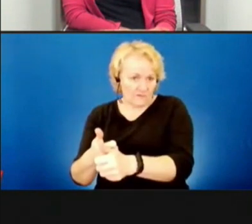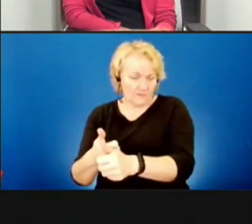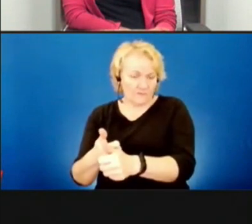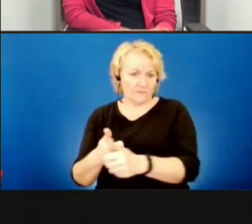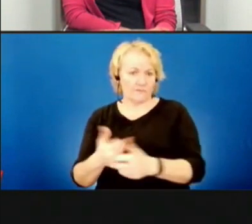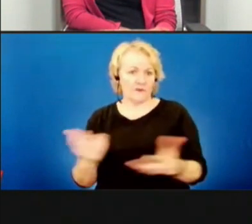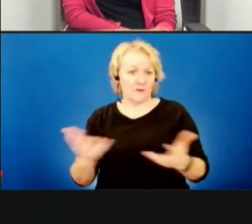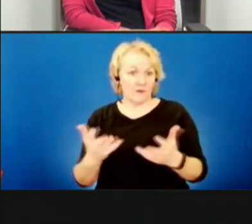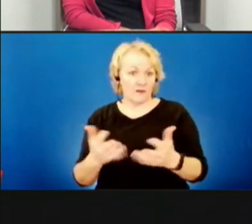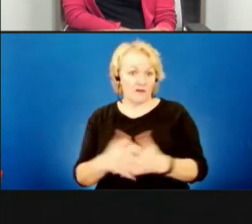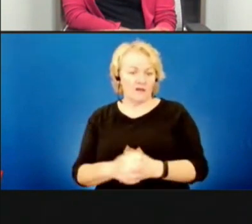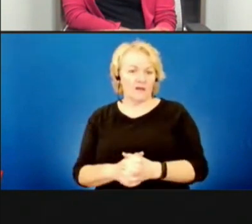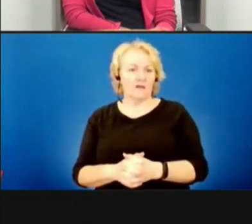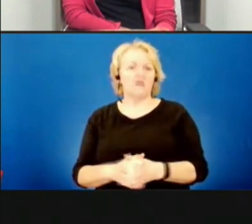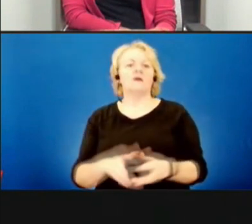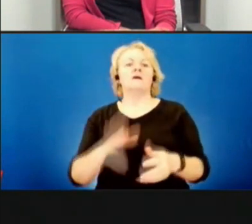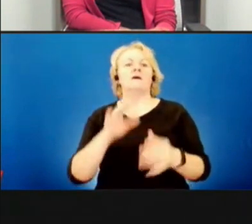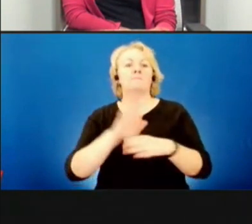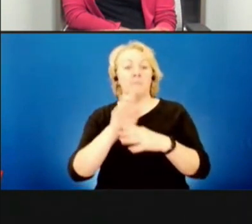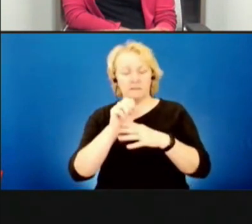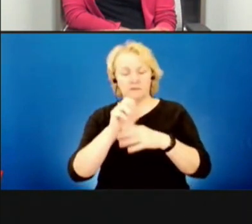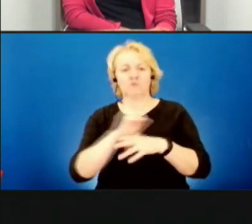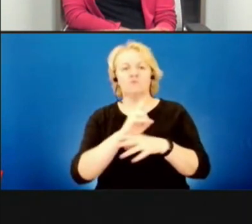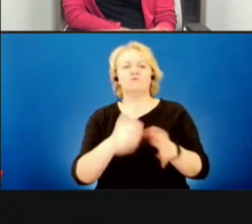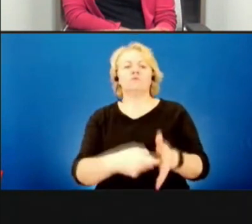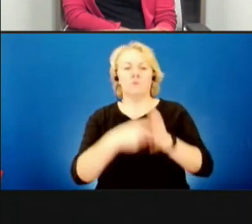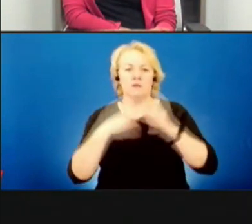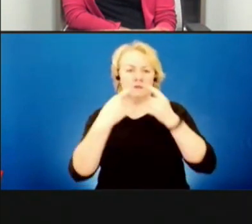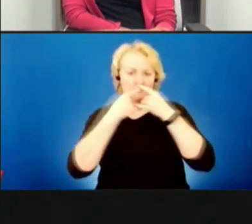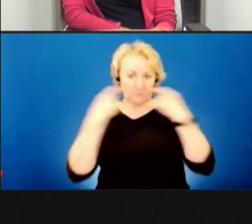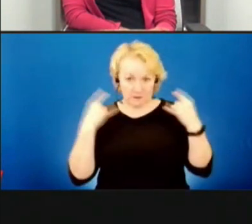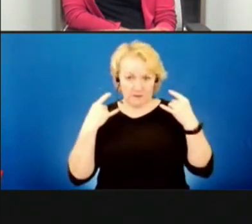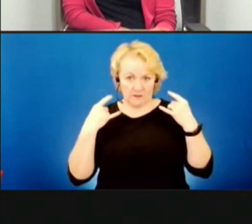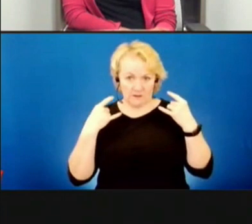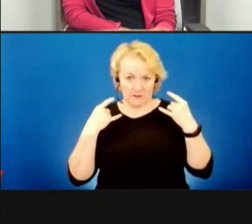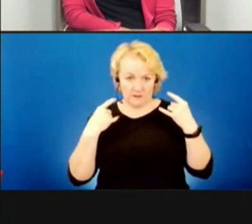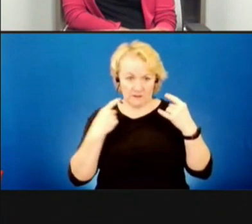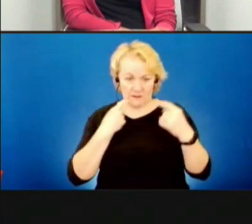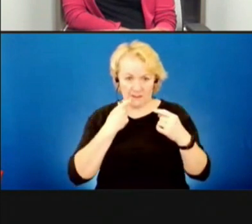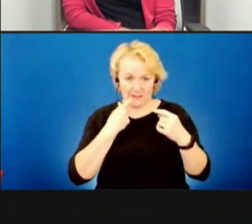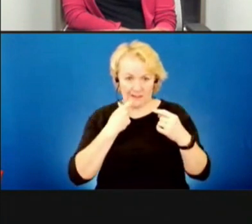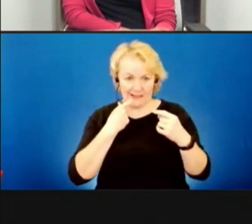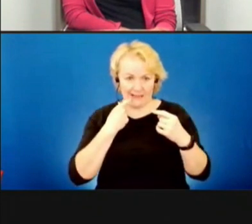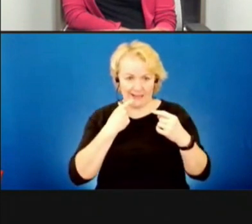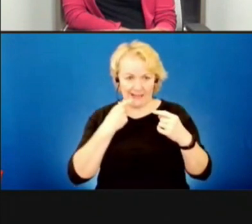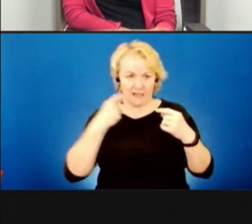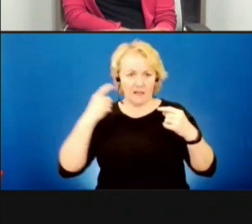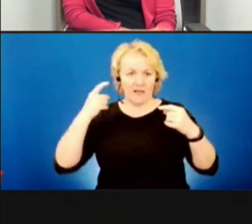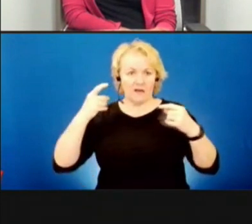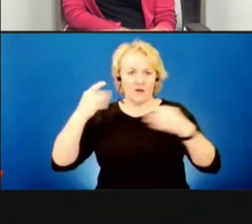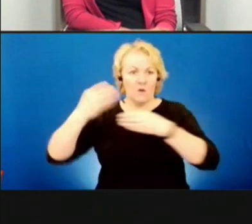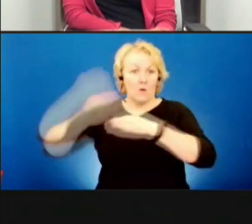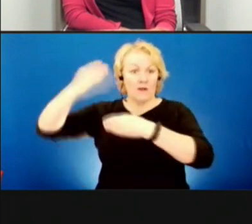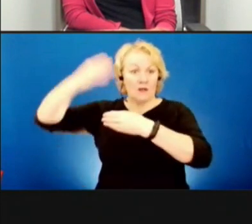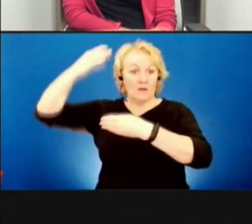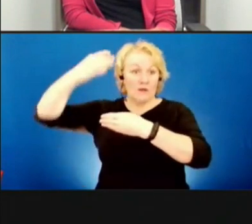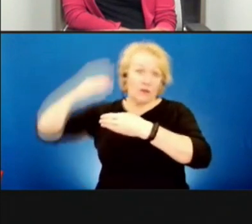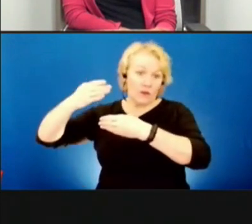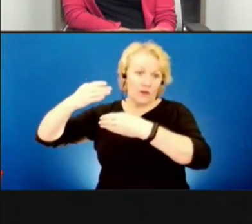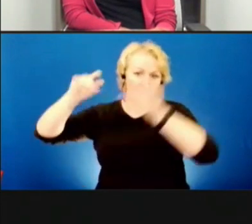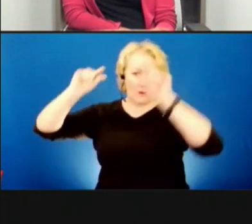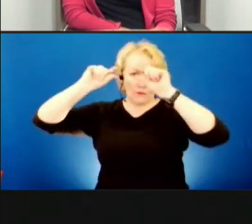be masks required on buses, and windows will be cracked to improve ventilation,